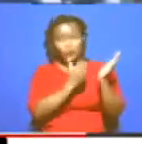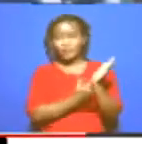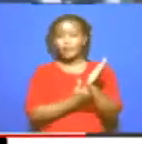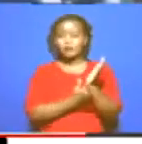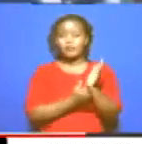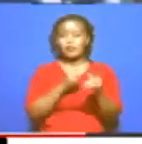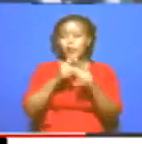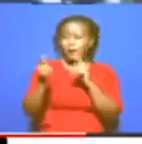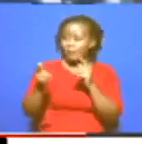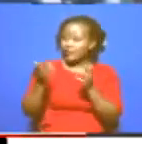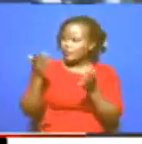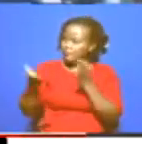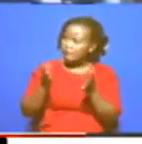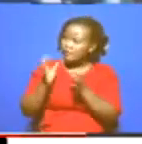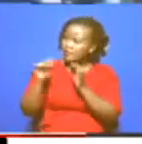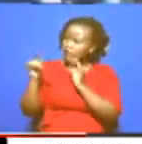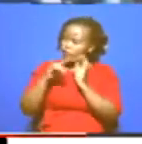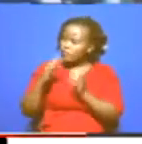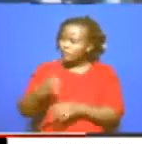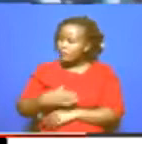we will not turn up